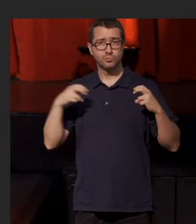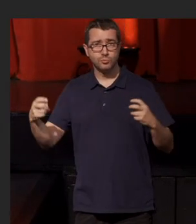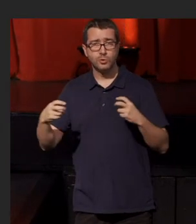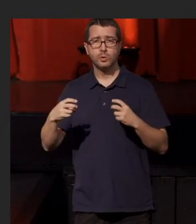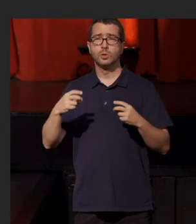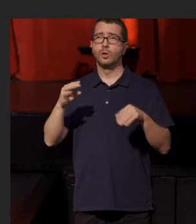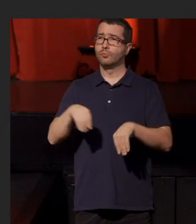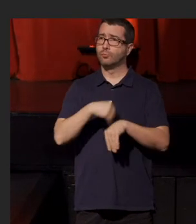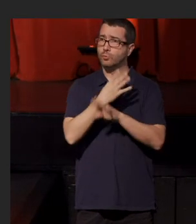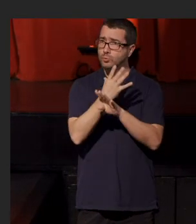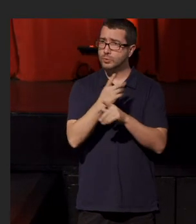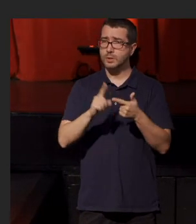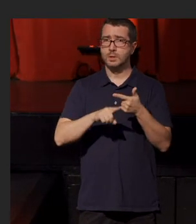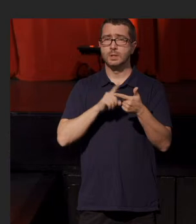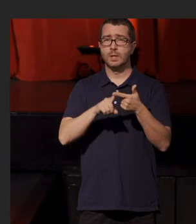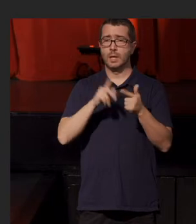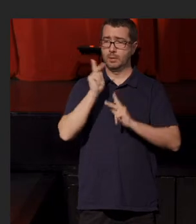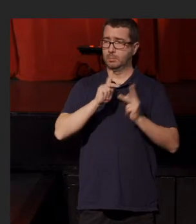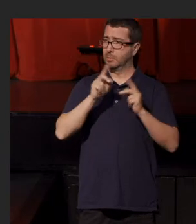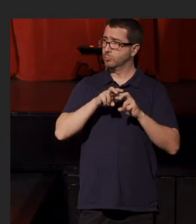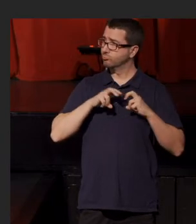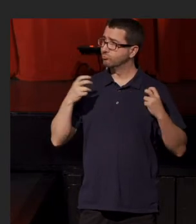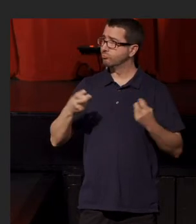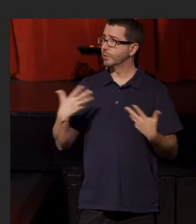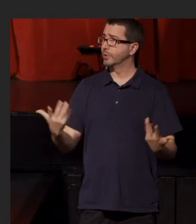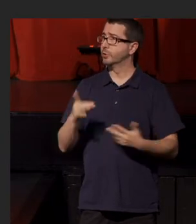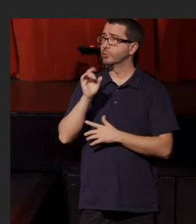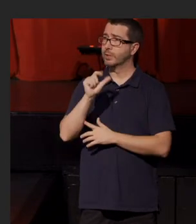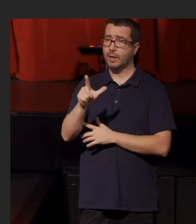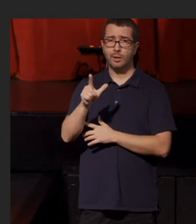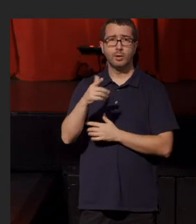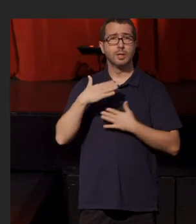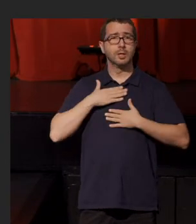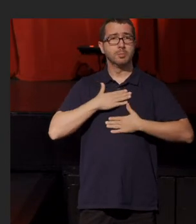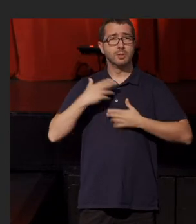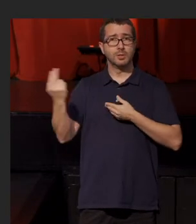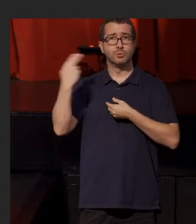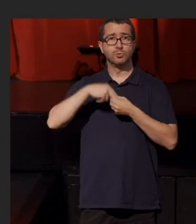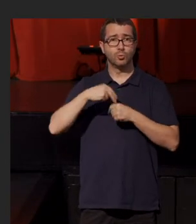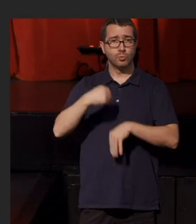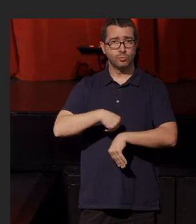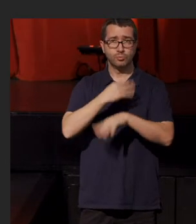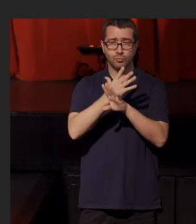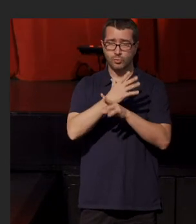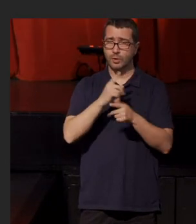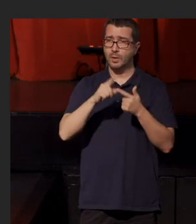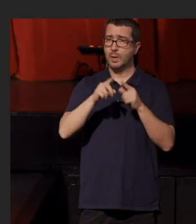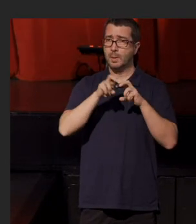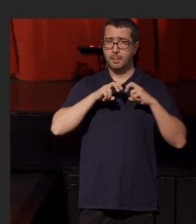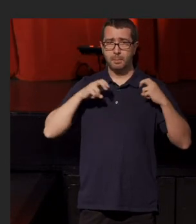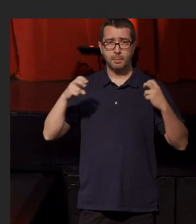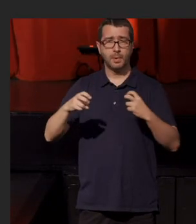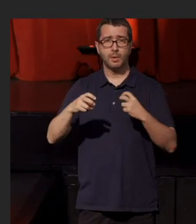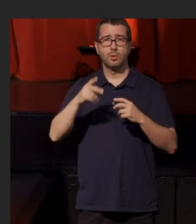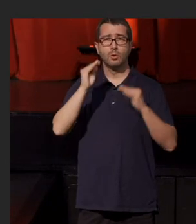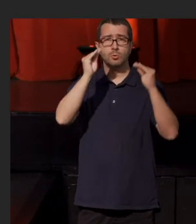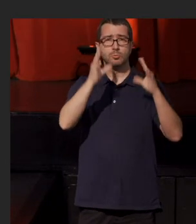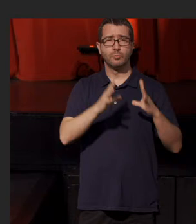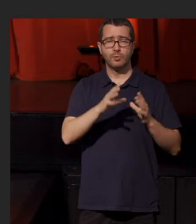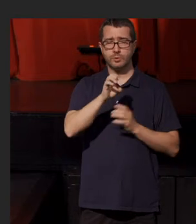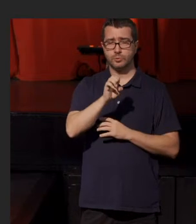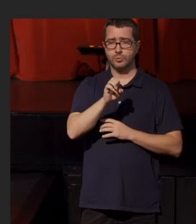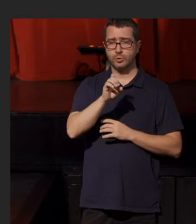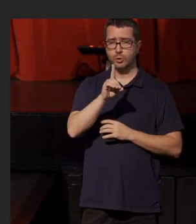and in person here at the McGinnis Room at Dow. Please join us virtually and on stage. Our panel includes Professor Elizabeth